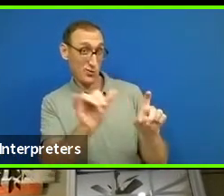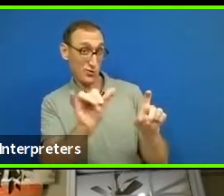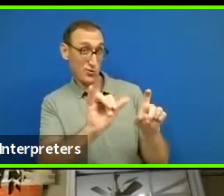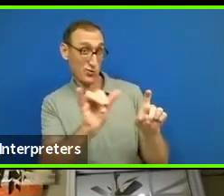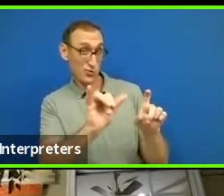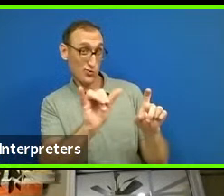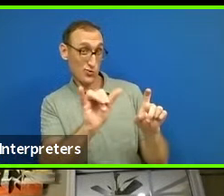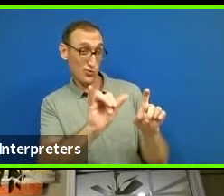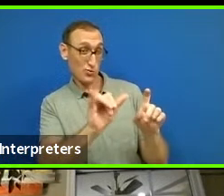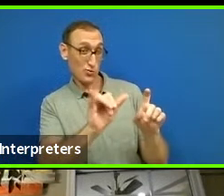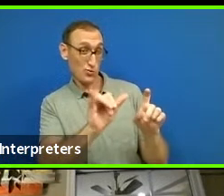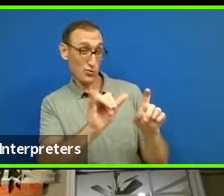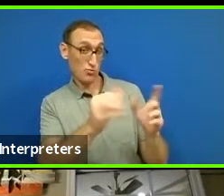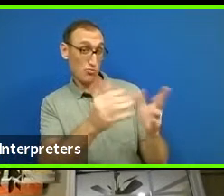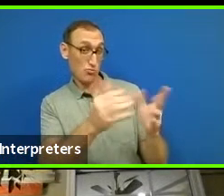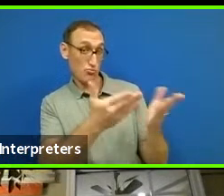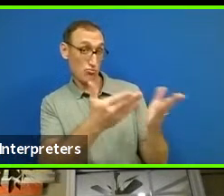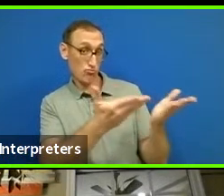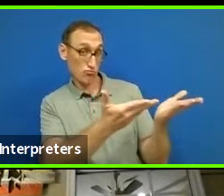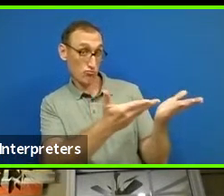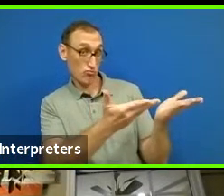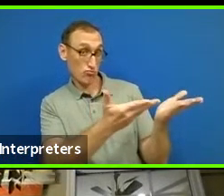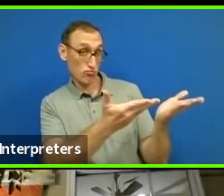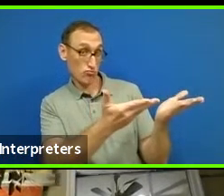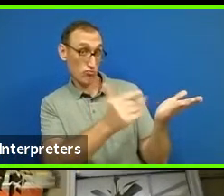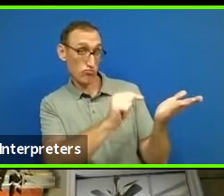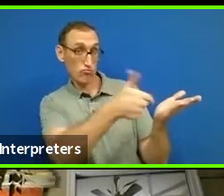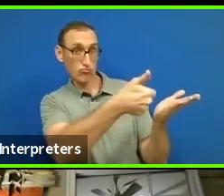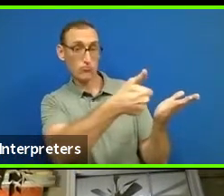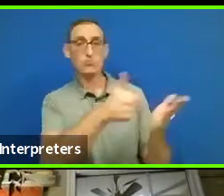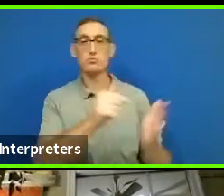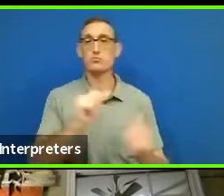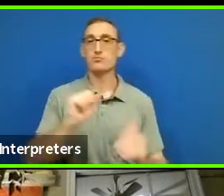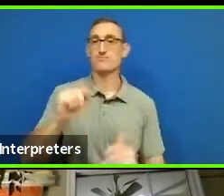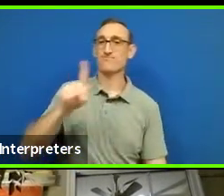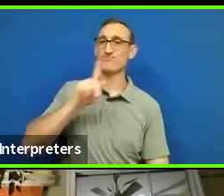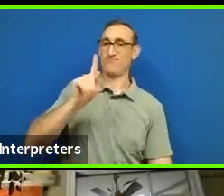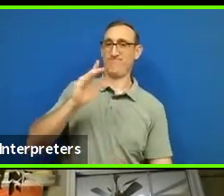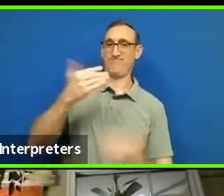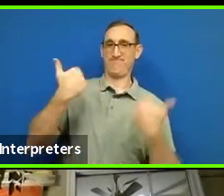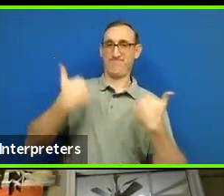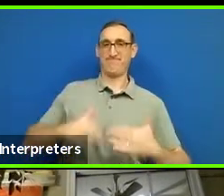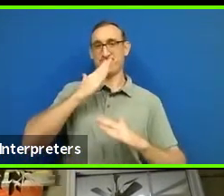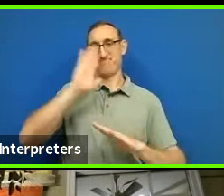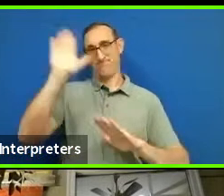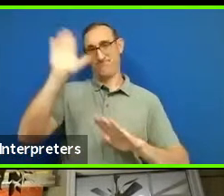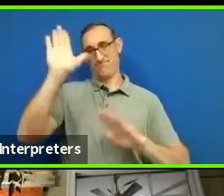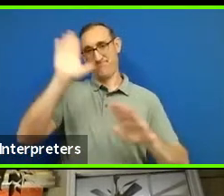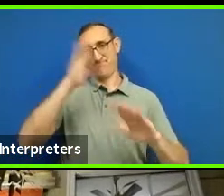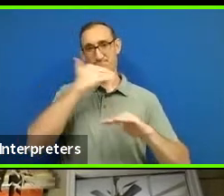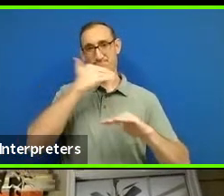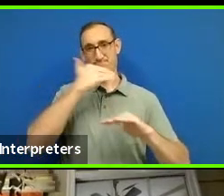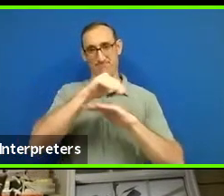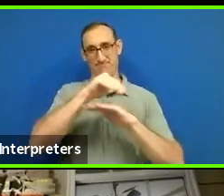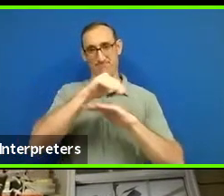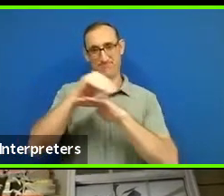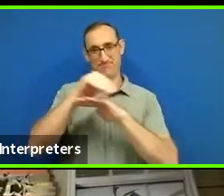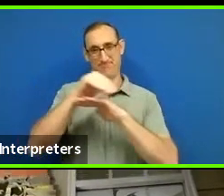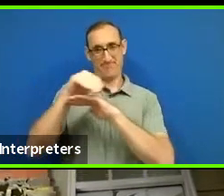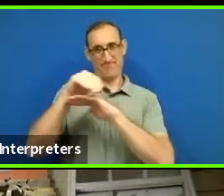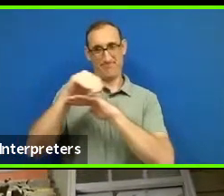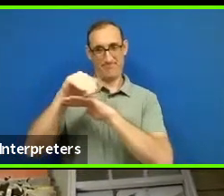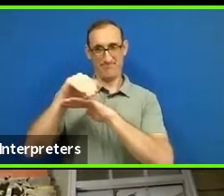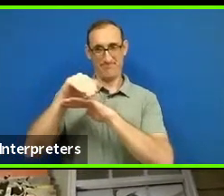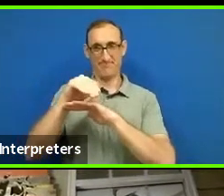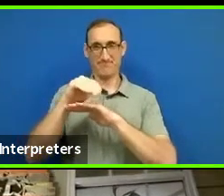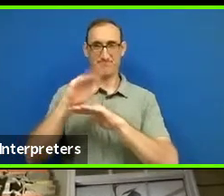Sure. Good evening, board members. Thank you for this opportunity again. We are continuing to monitor what we have been